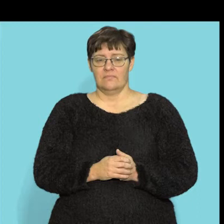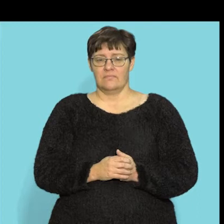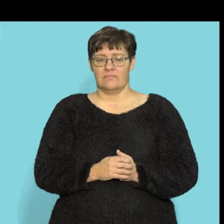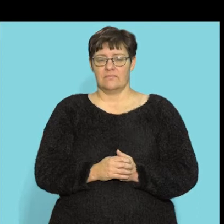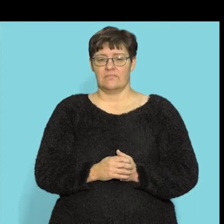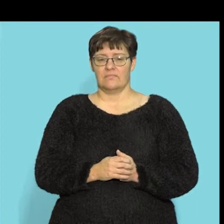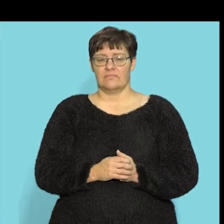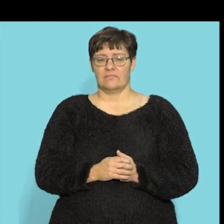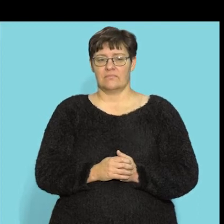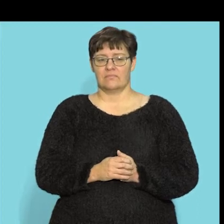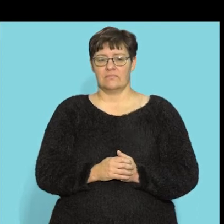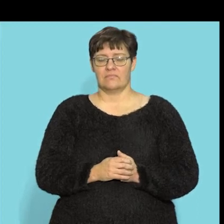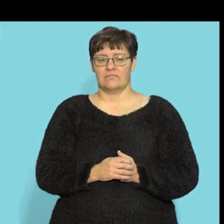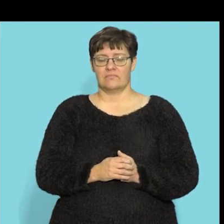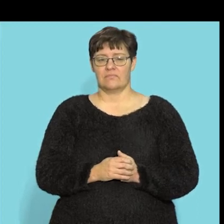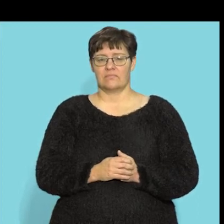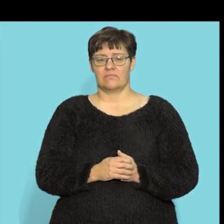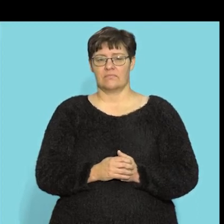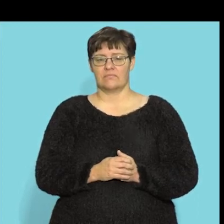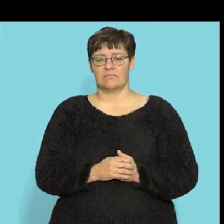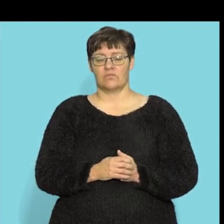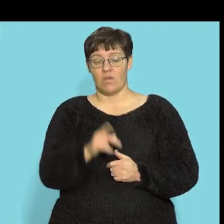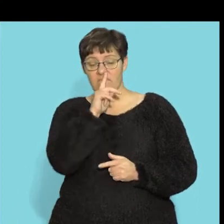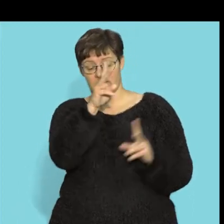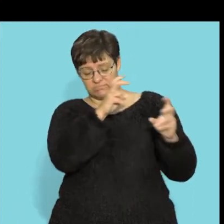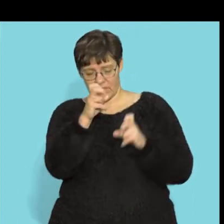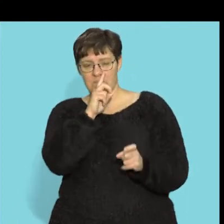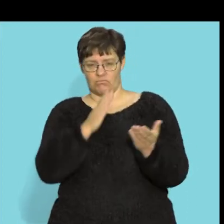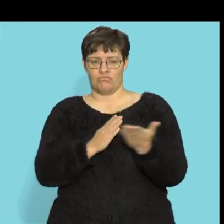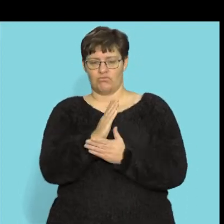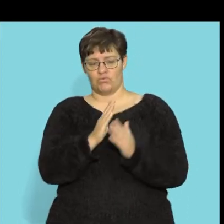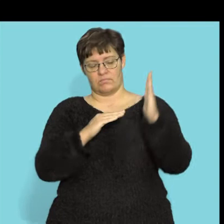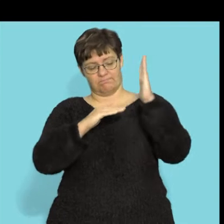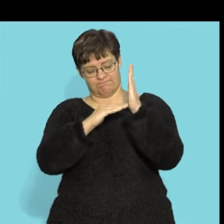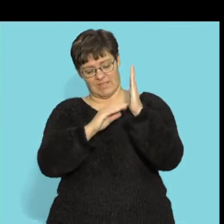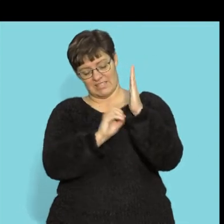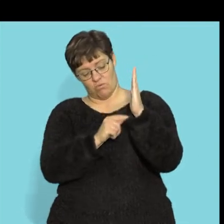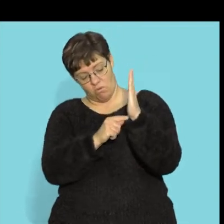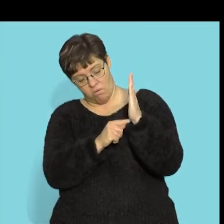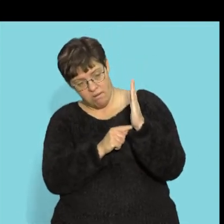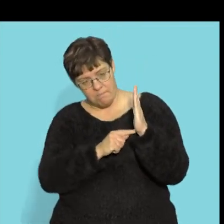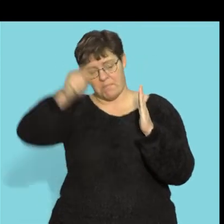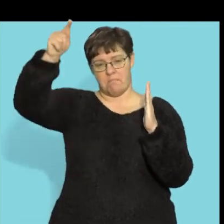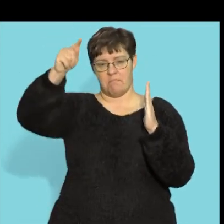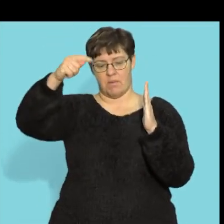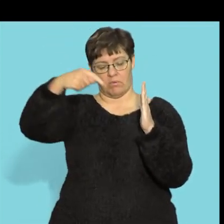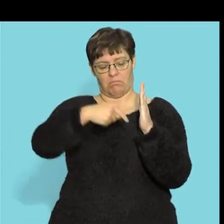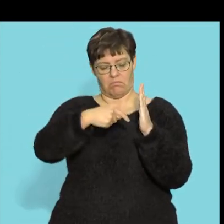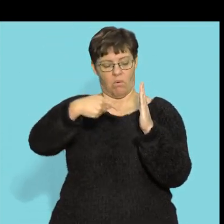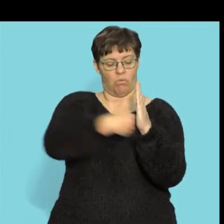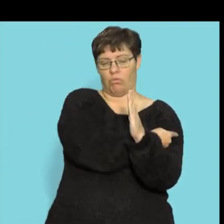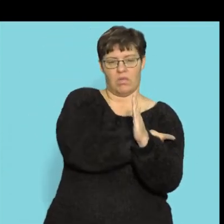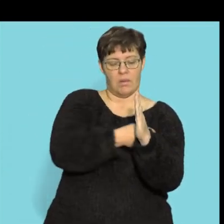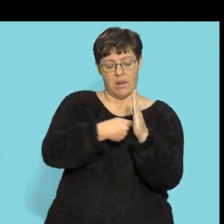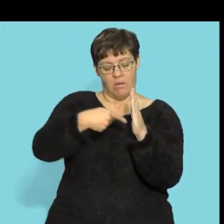So if we extrapolate it, it should pass through the origin, right? So the origin